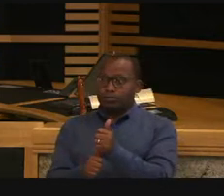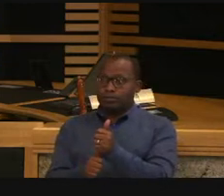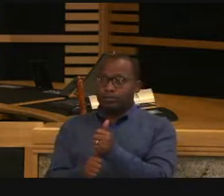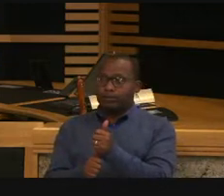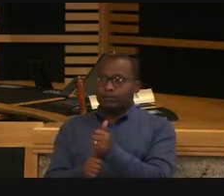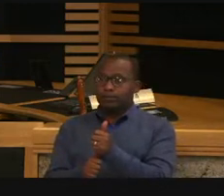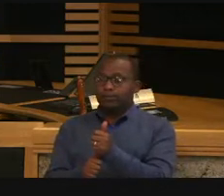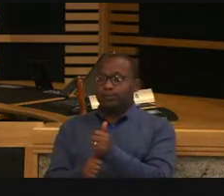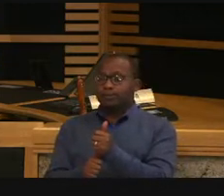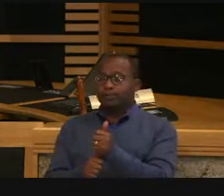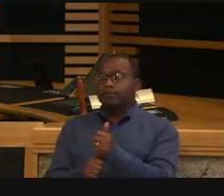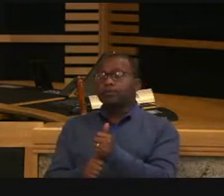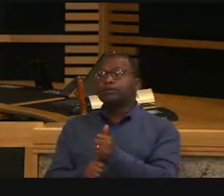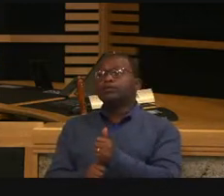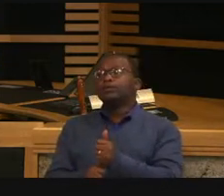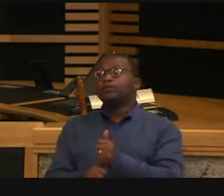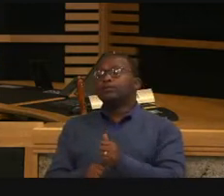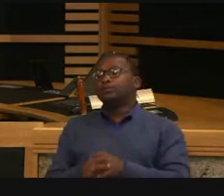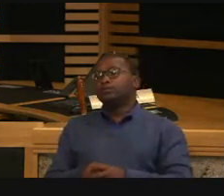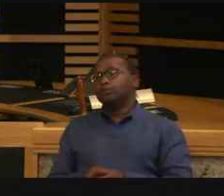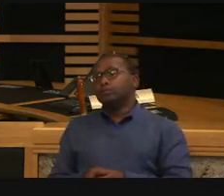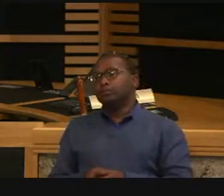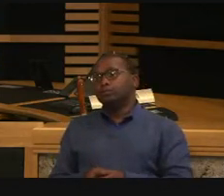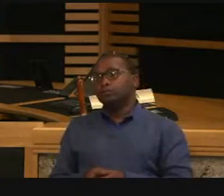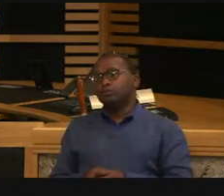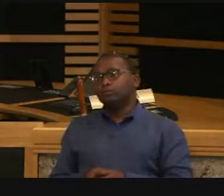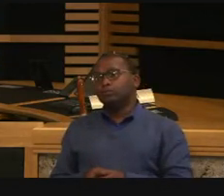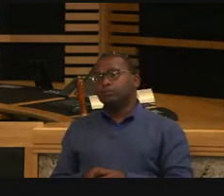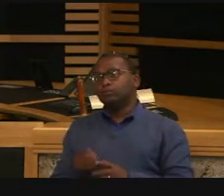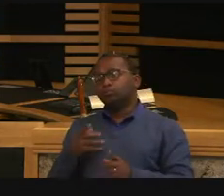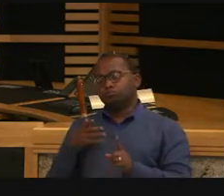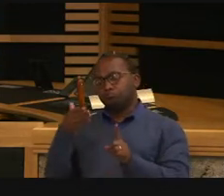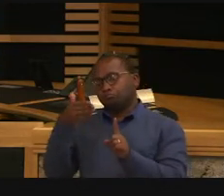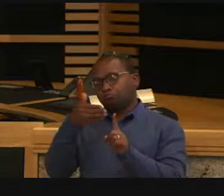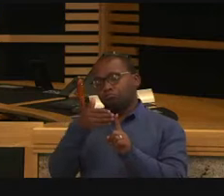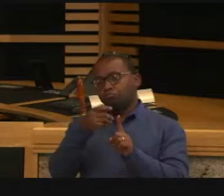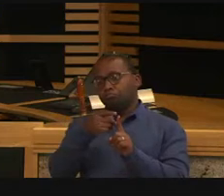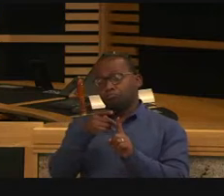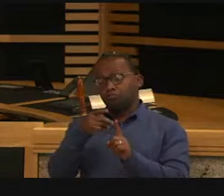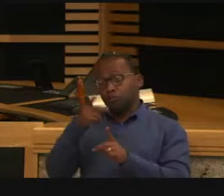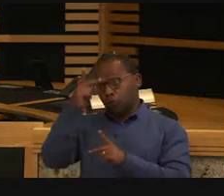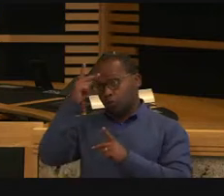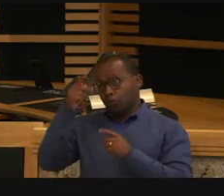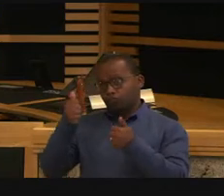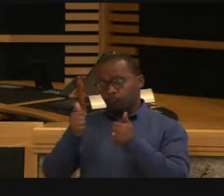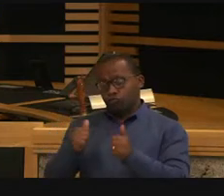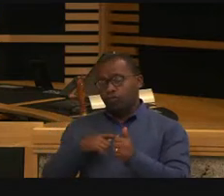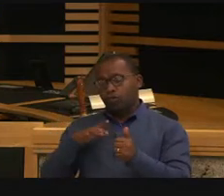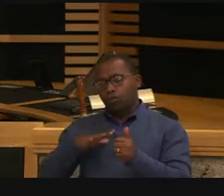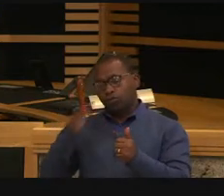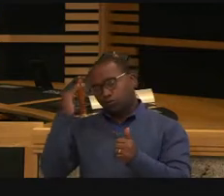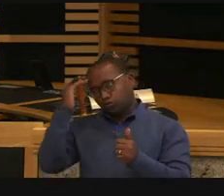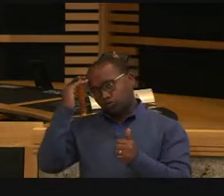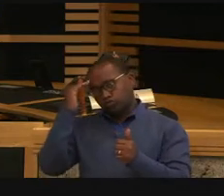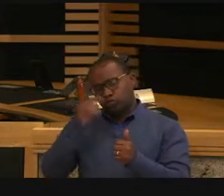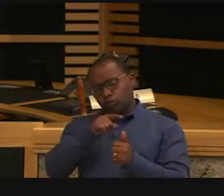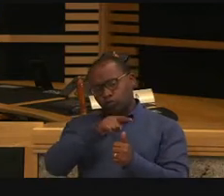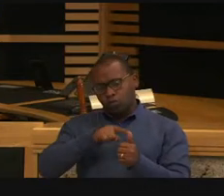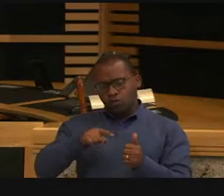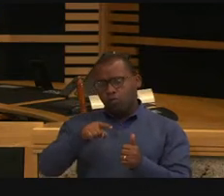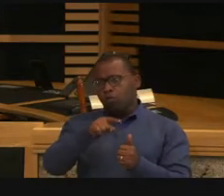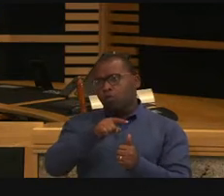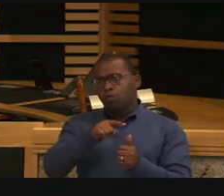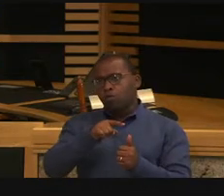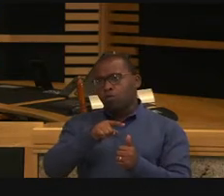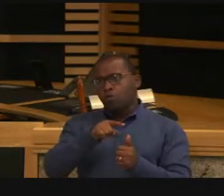Thanks to the chairperson of the committee. I just want to find out from the committee chair, I didn't find